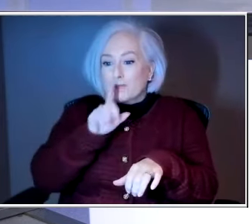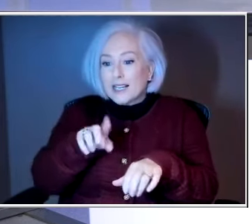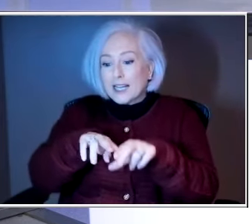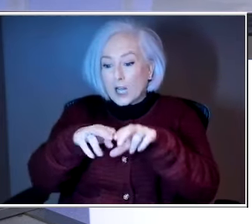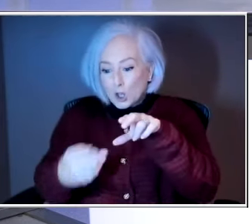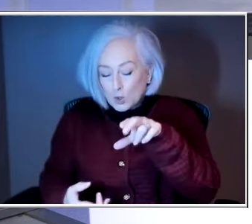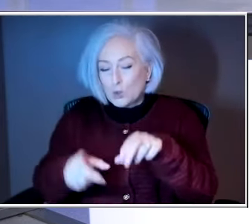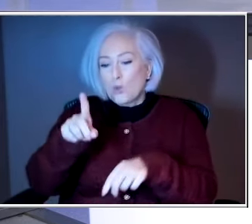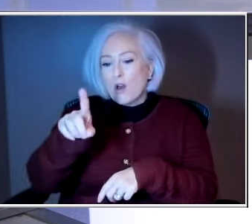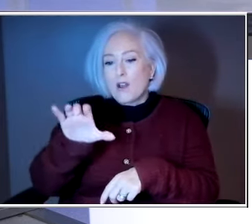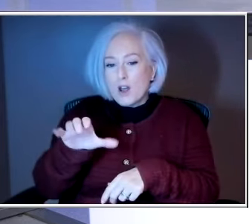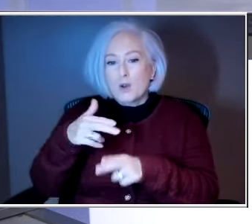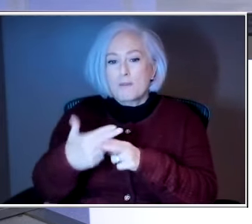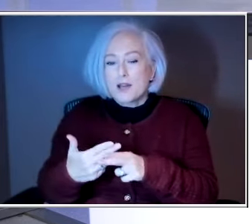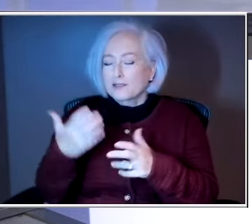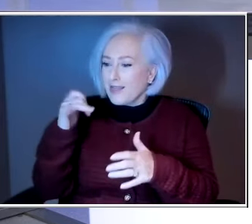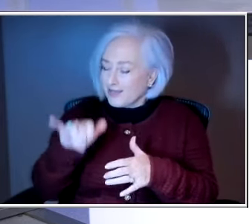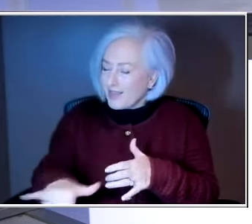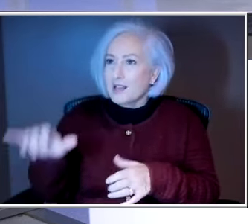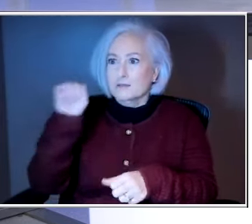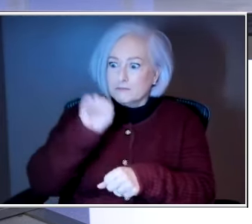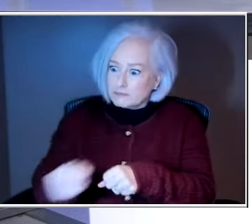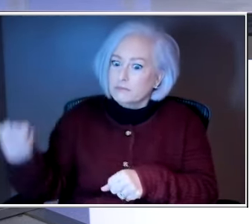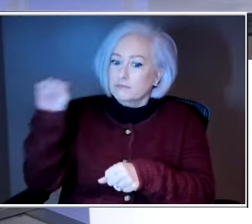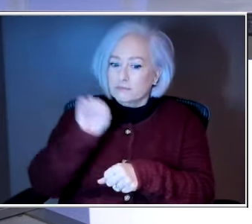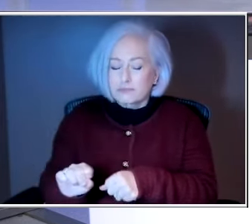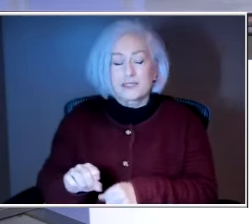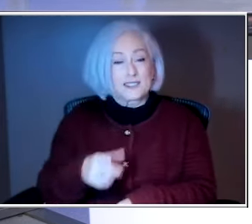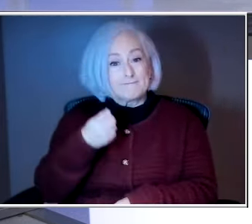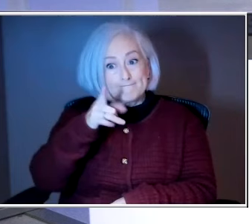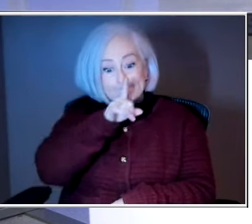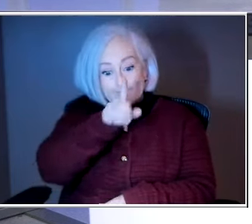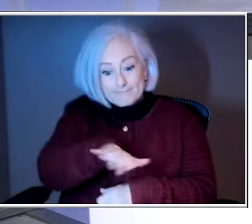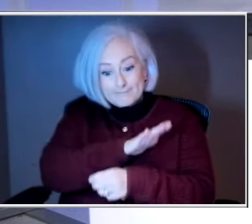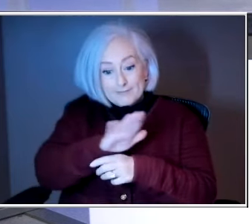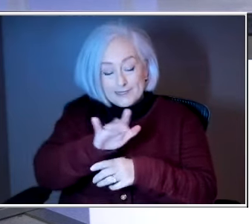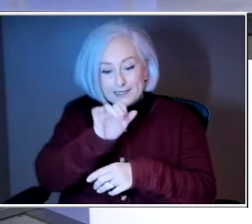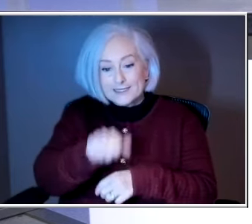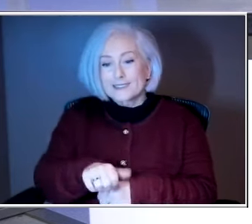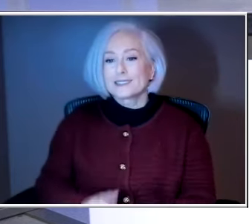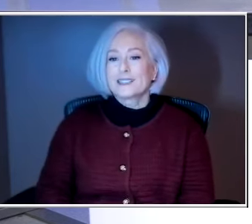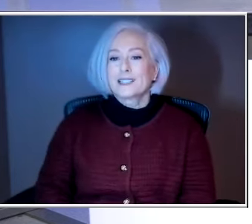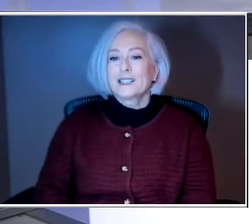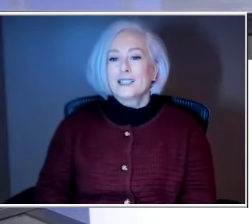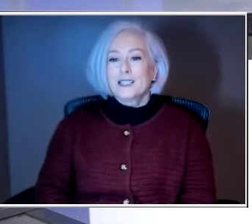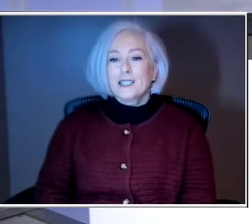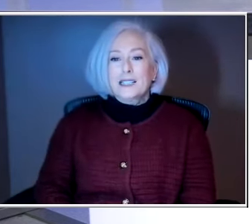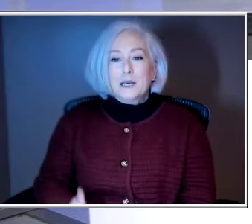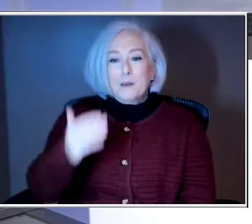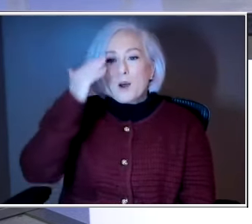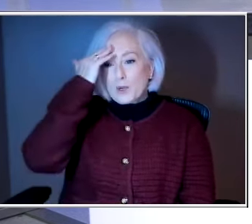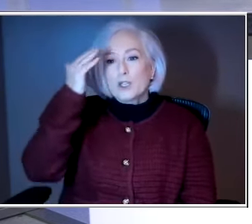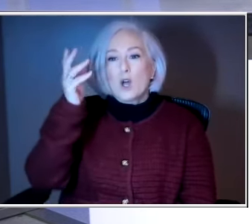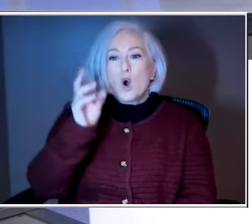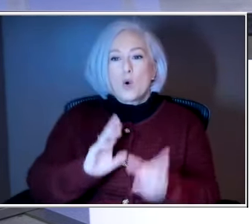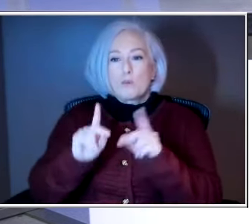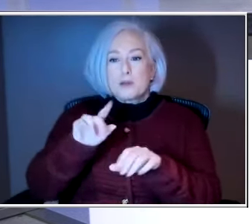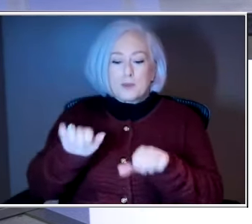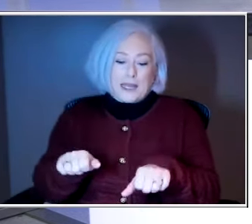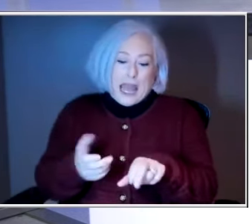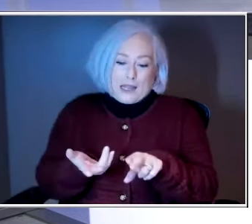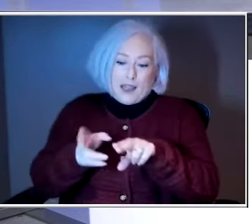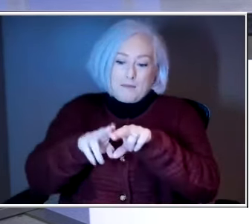yeah. hard work. It so is a lot of hard work. That's a big deal. It is a lot of hard work. From my perspective. But we do know that people gain it back. So I want to talk